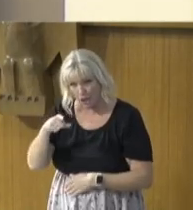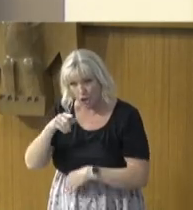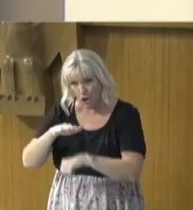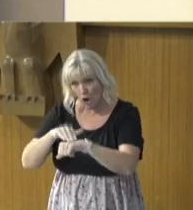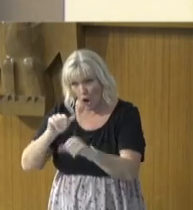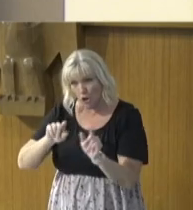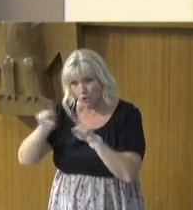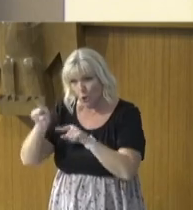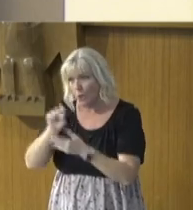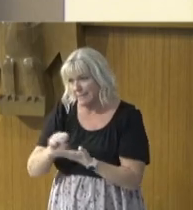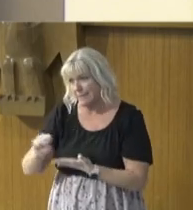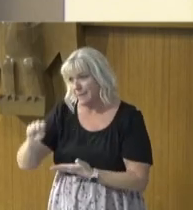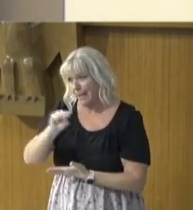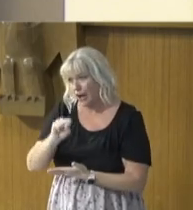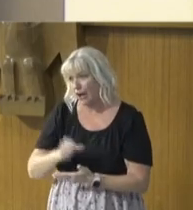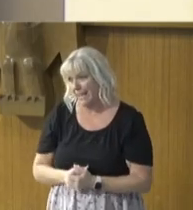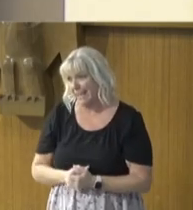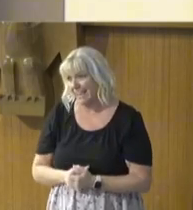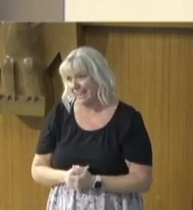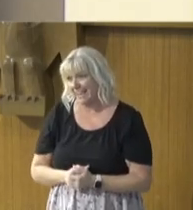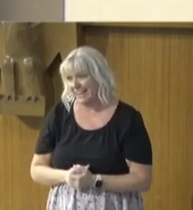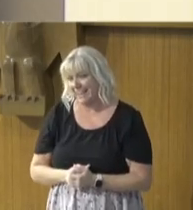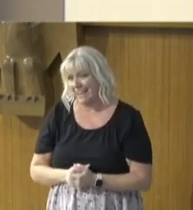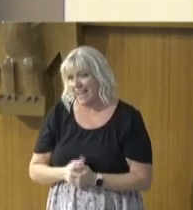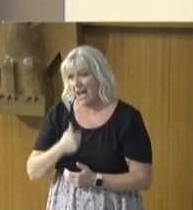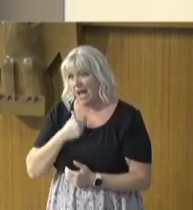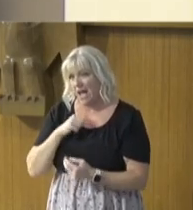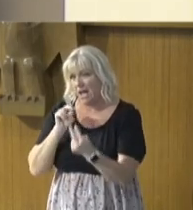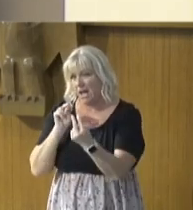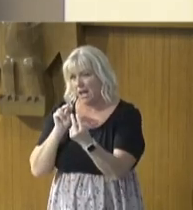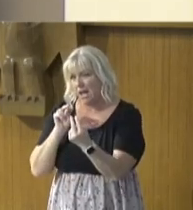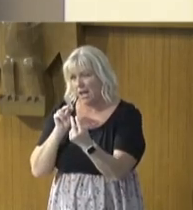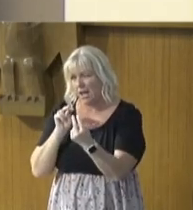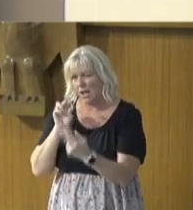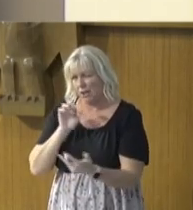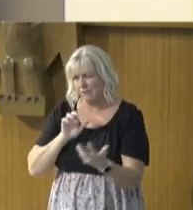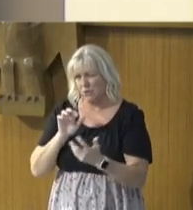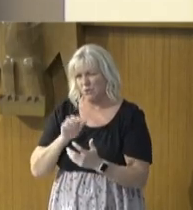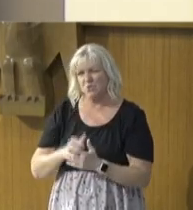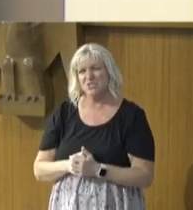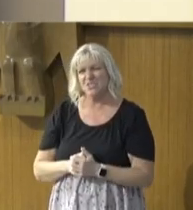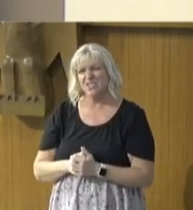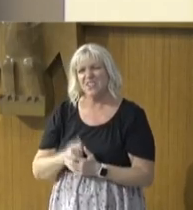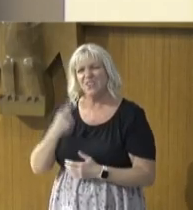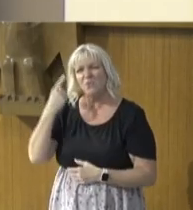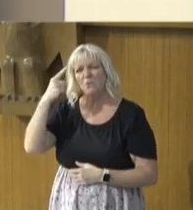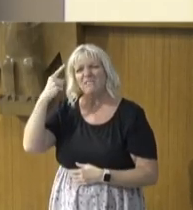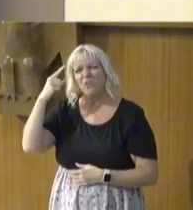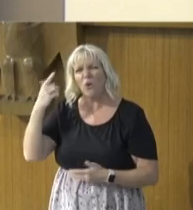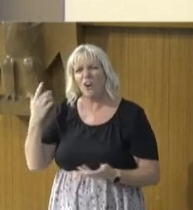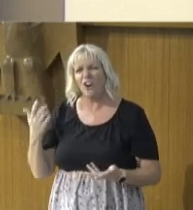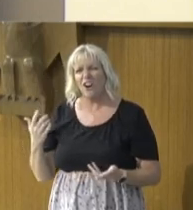to seminary. And I just stared at him, confused, and I said, to do what?